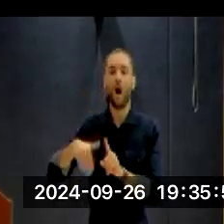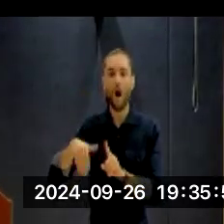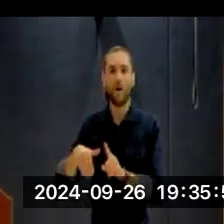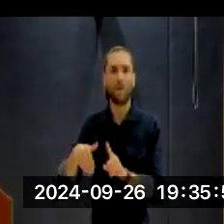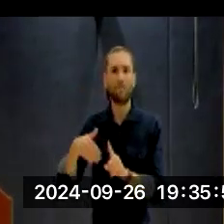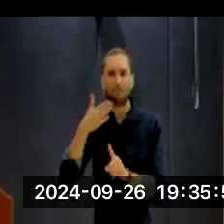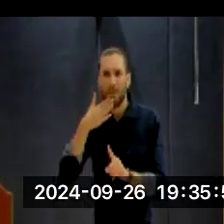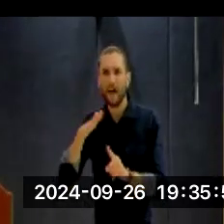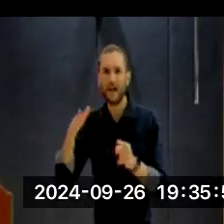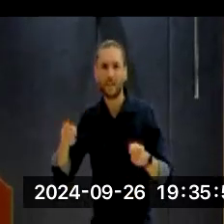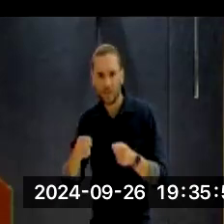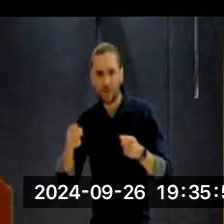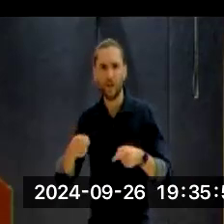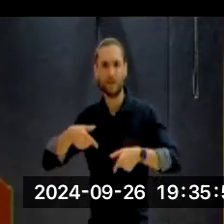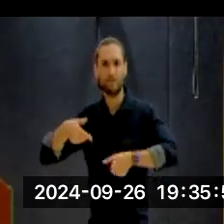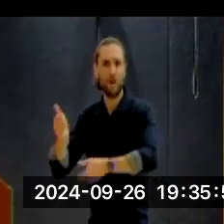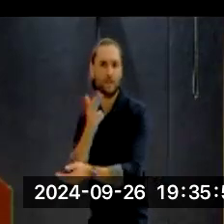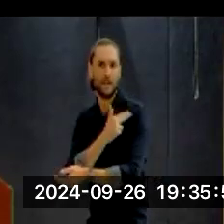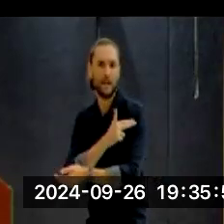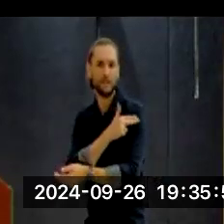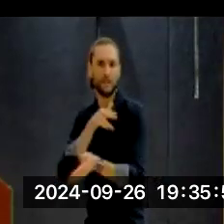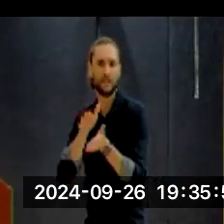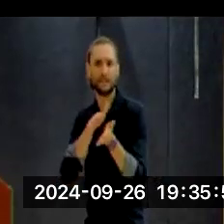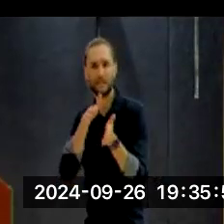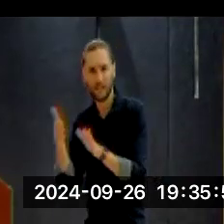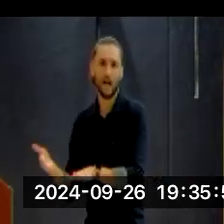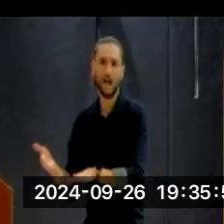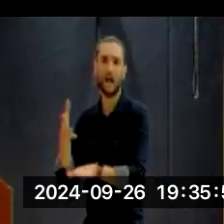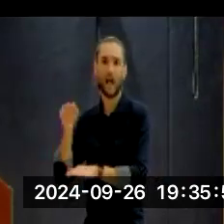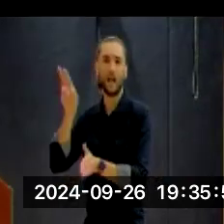the hospital, and he died, and he's buried in Tennessee.